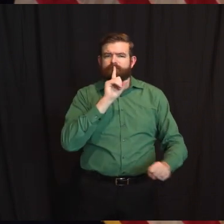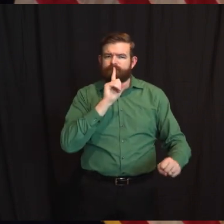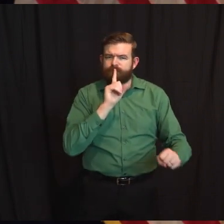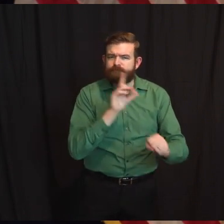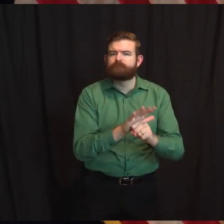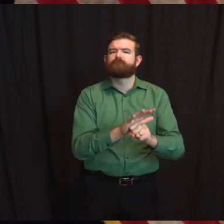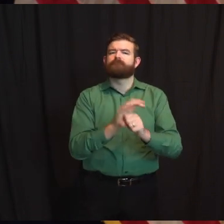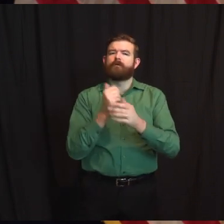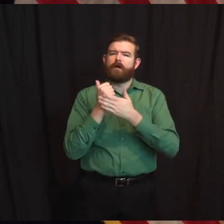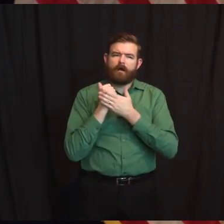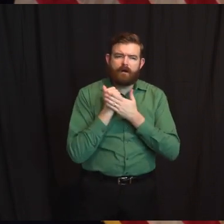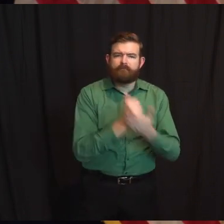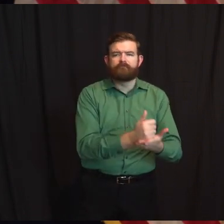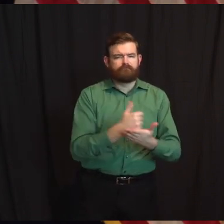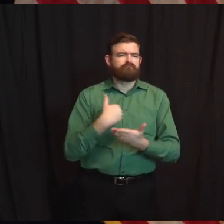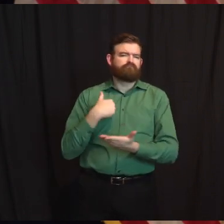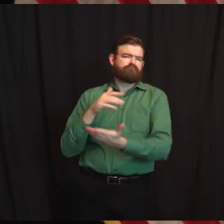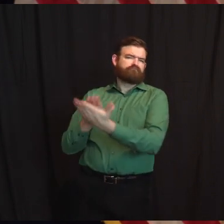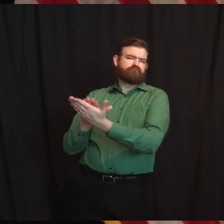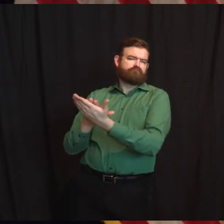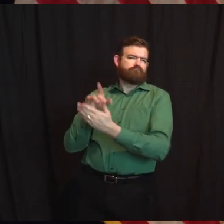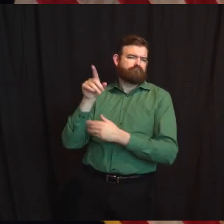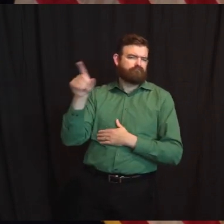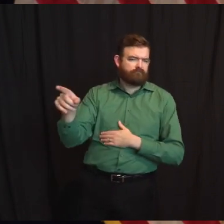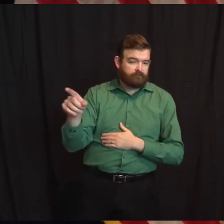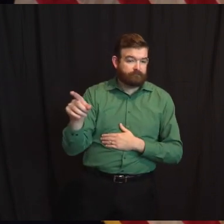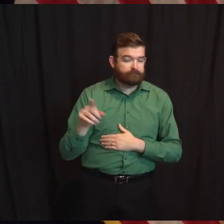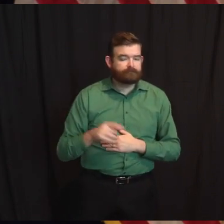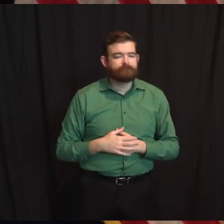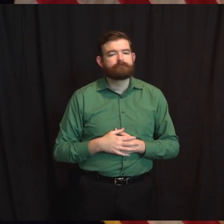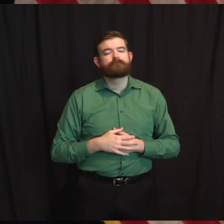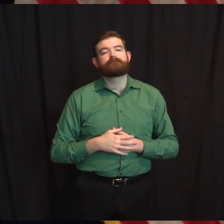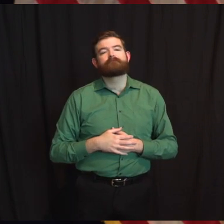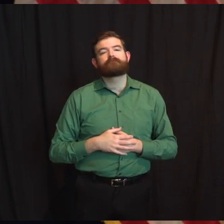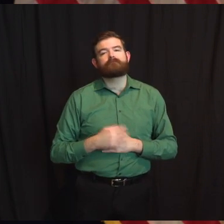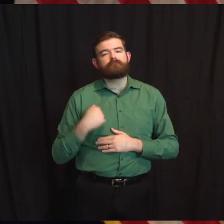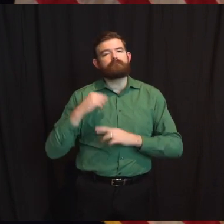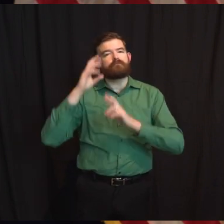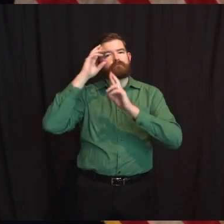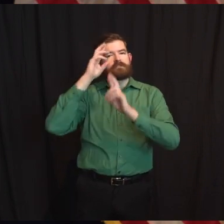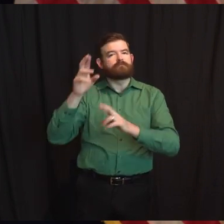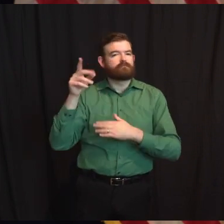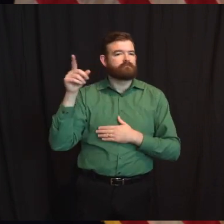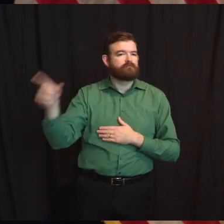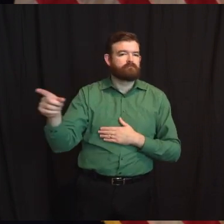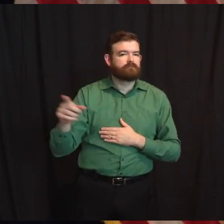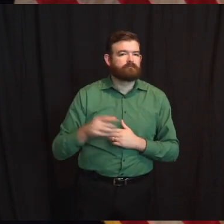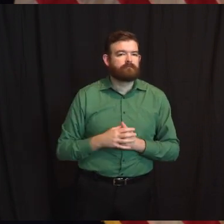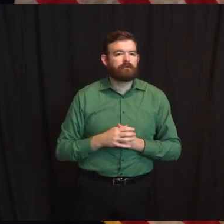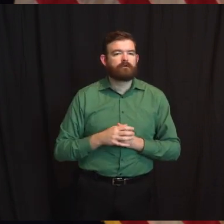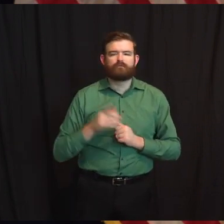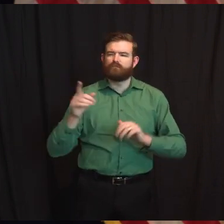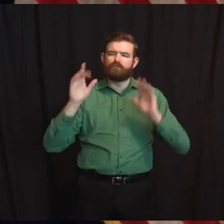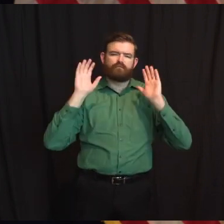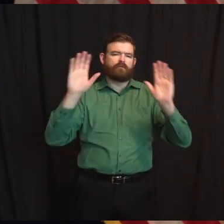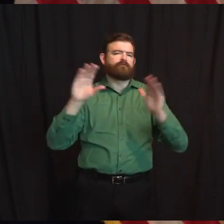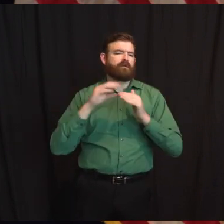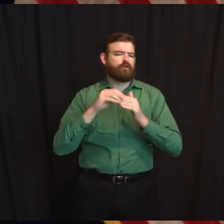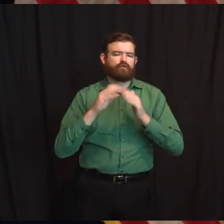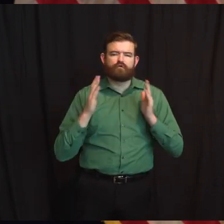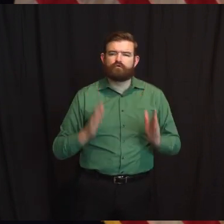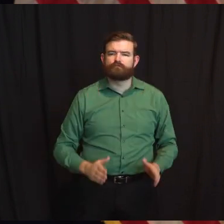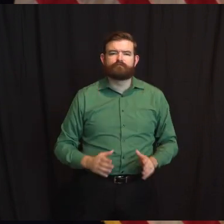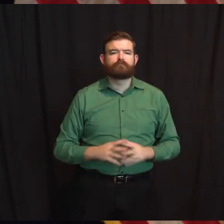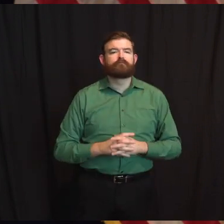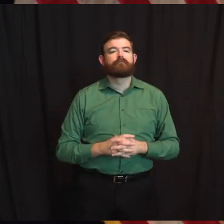enormous amount of credit for that, but also we tip our cap. It's a richly deserved acknowledgement that he's a terrific leader. I don't know that I have a date.